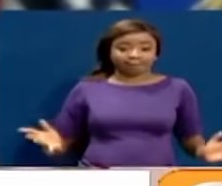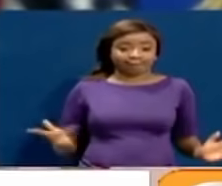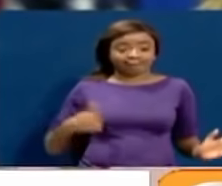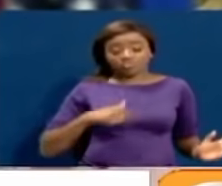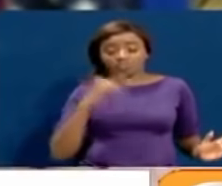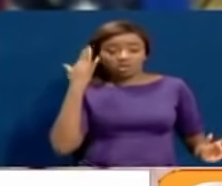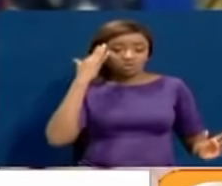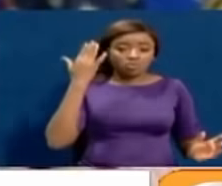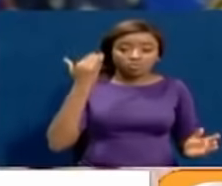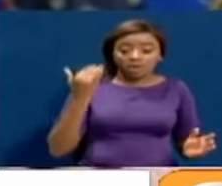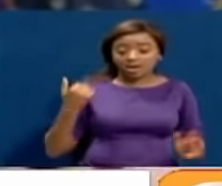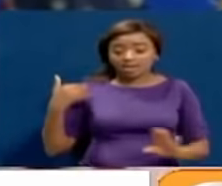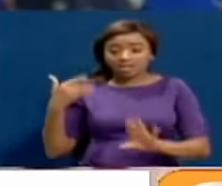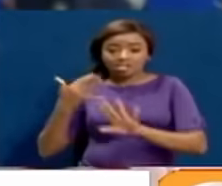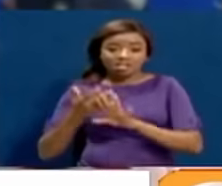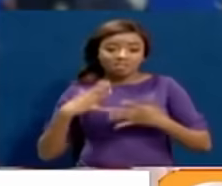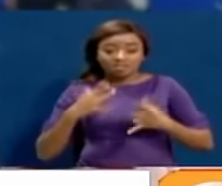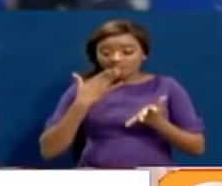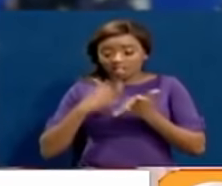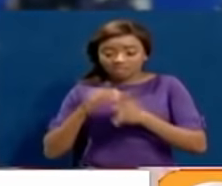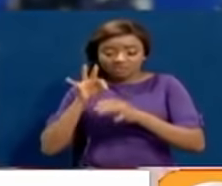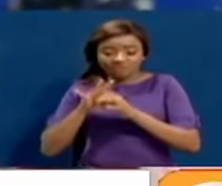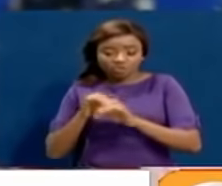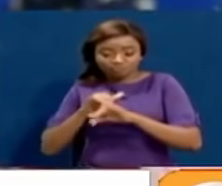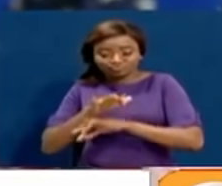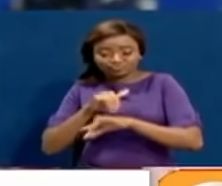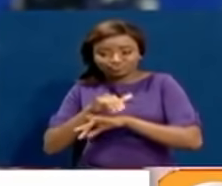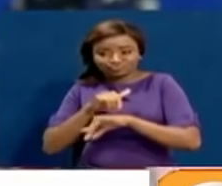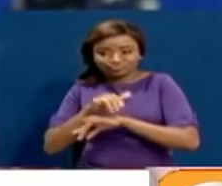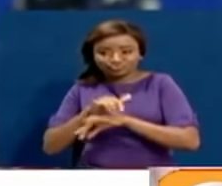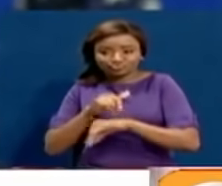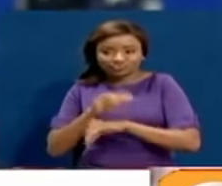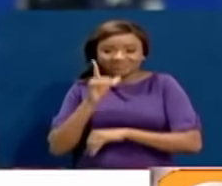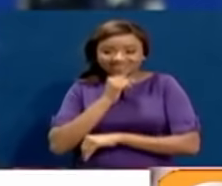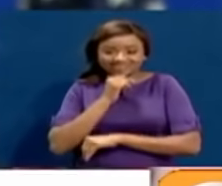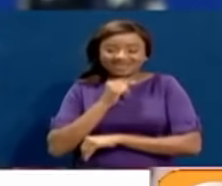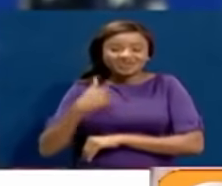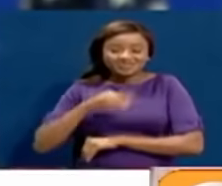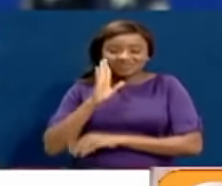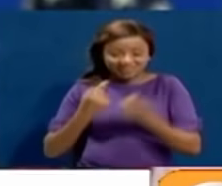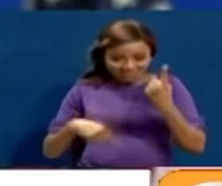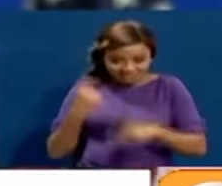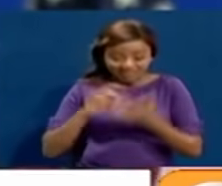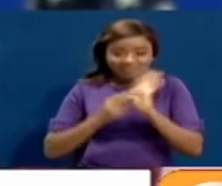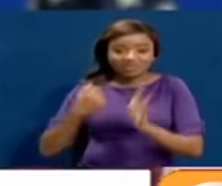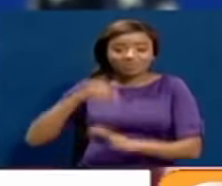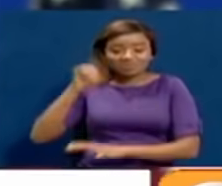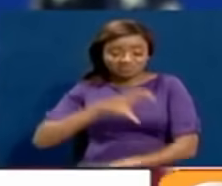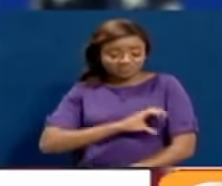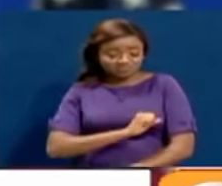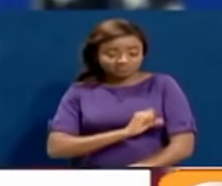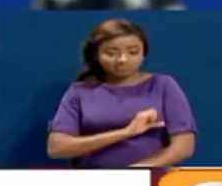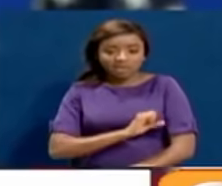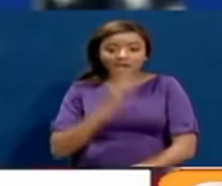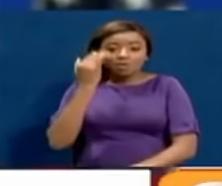the unprecedented early vote and the mail-in vote that's going to take a while. We're going to have to be patient